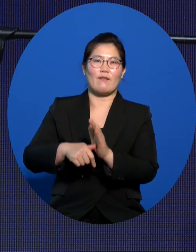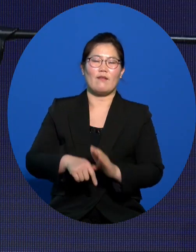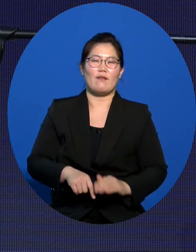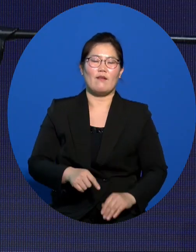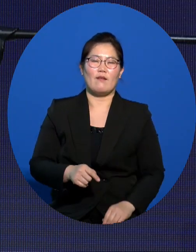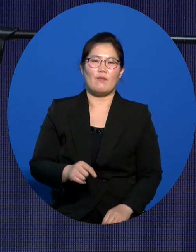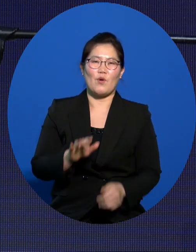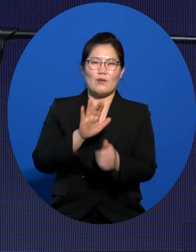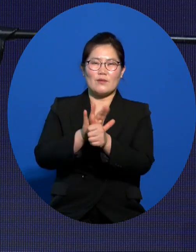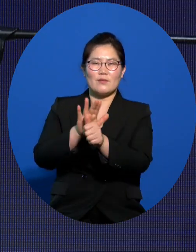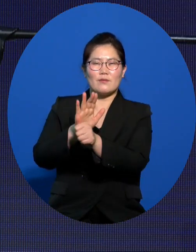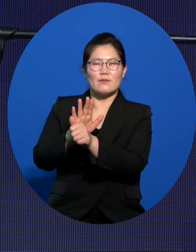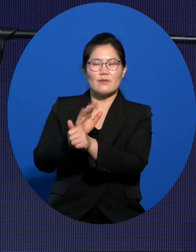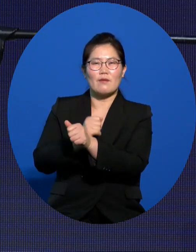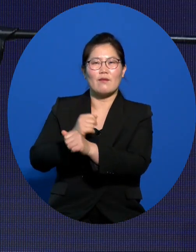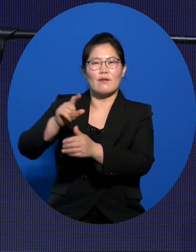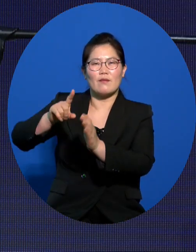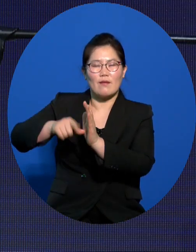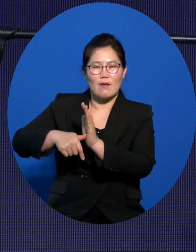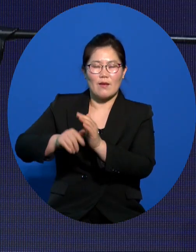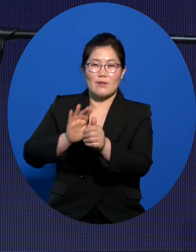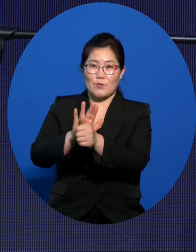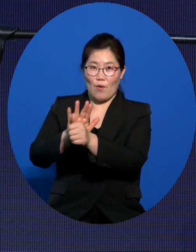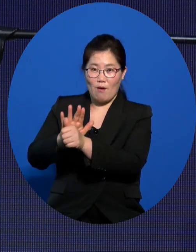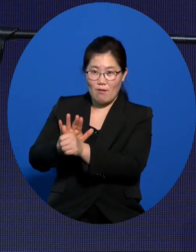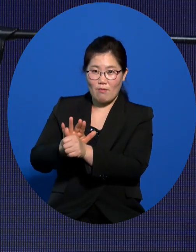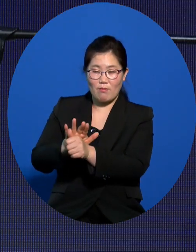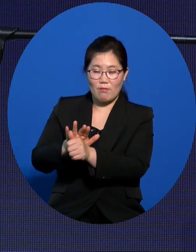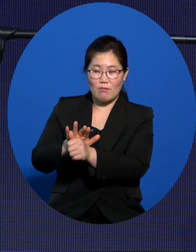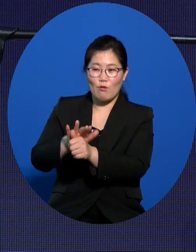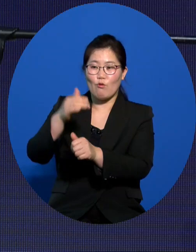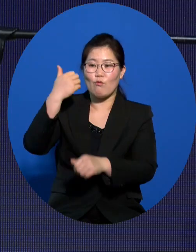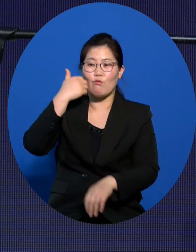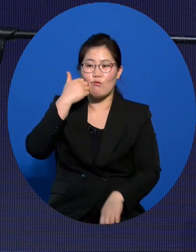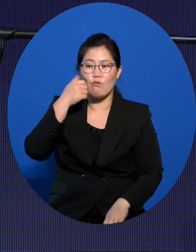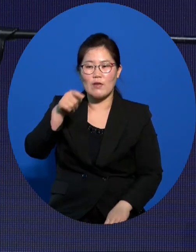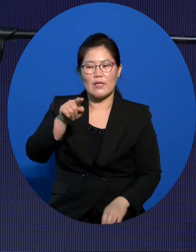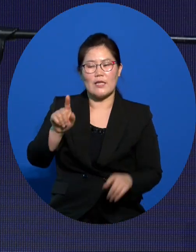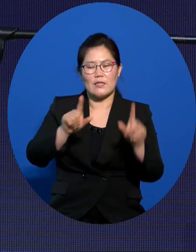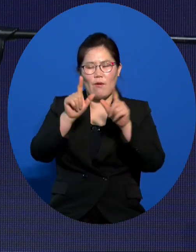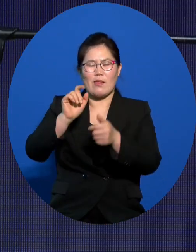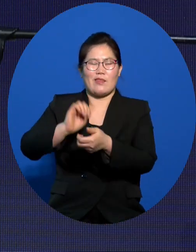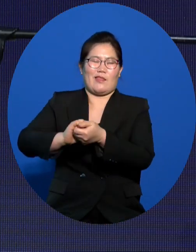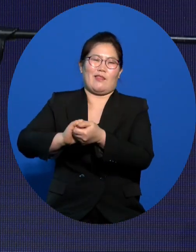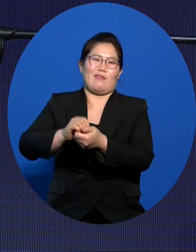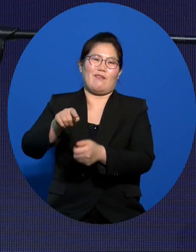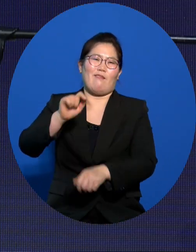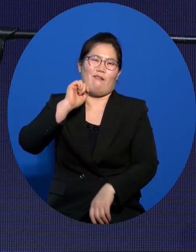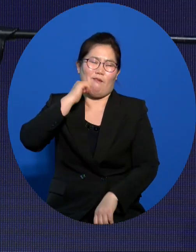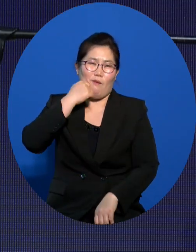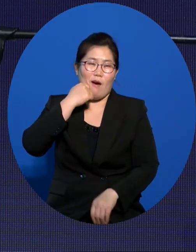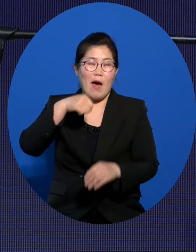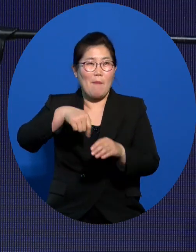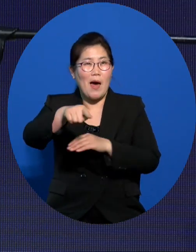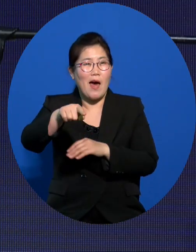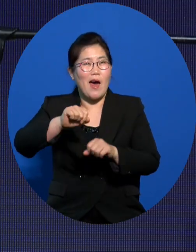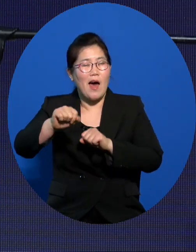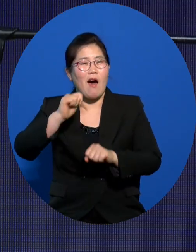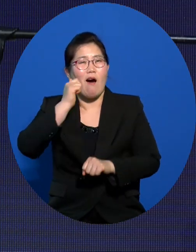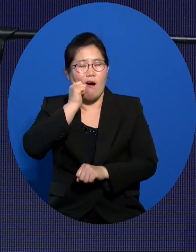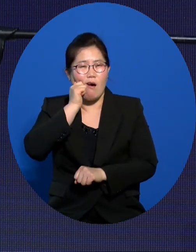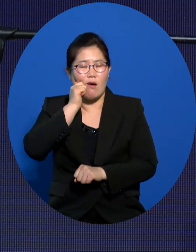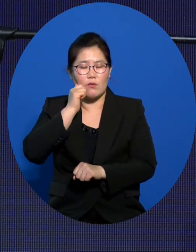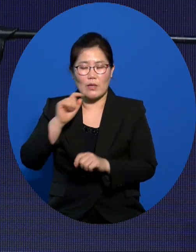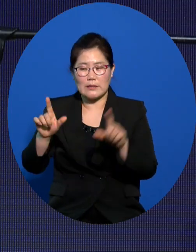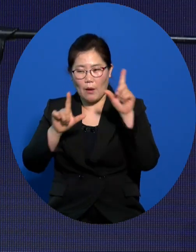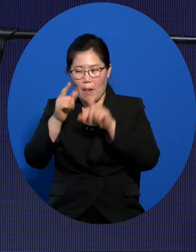provides transportation services to help persons with considerable disabilities to carry out their